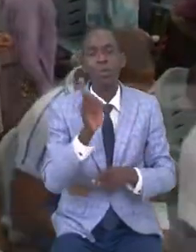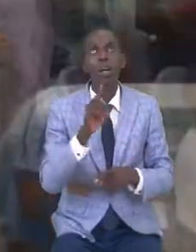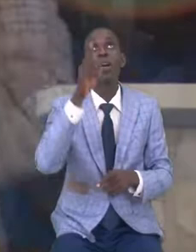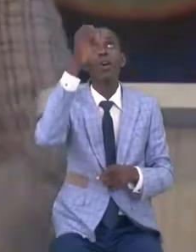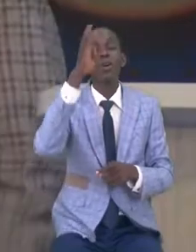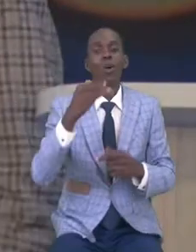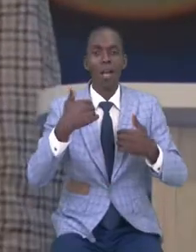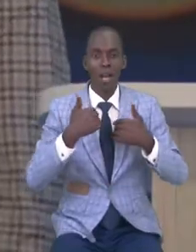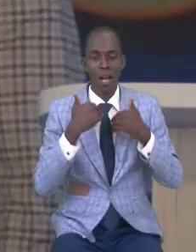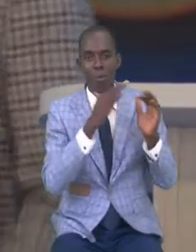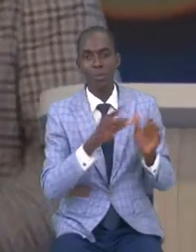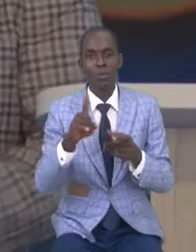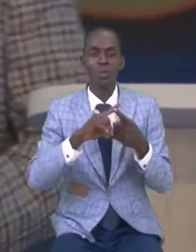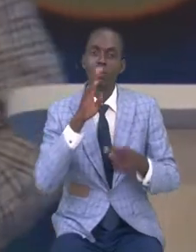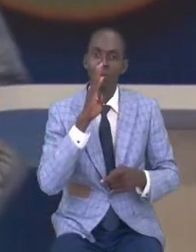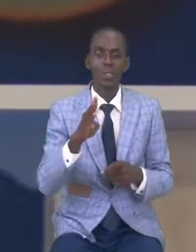has destined you to be.